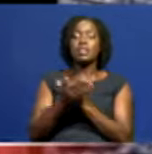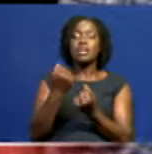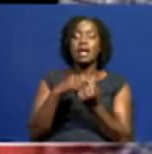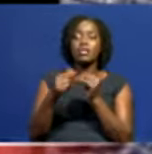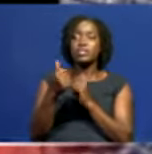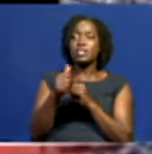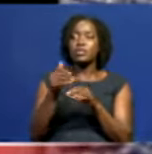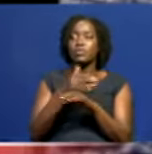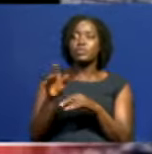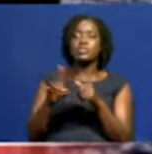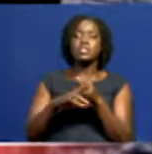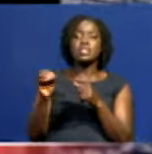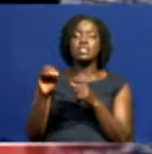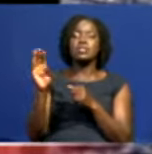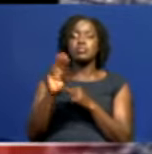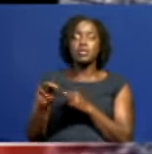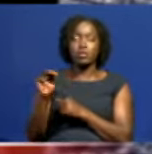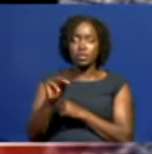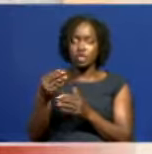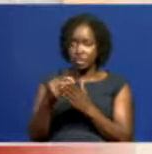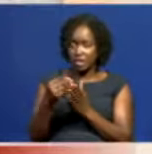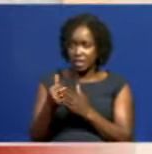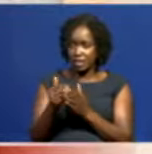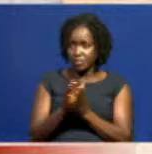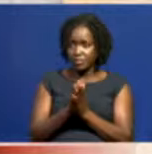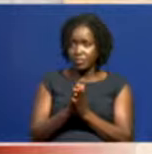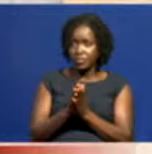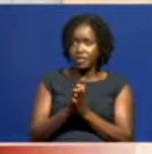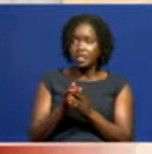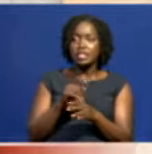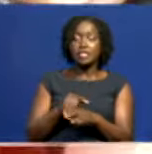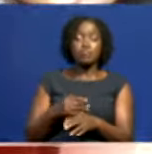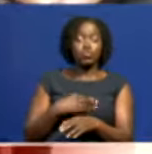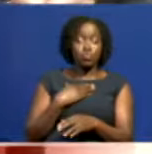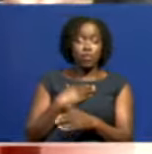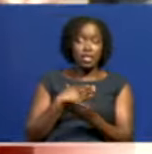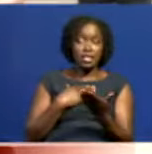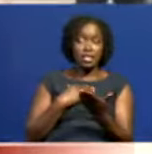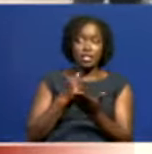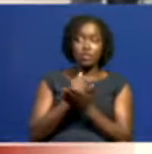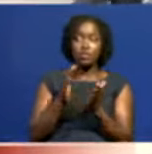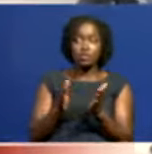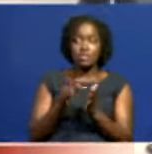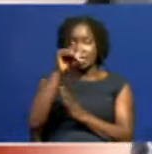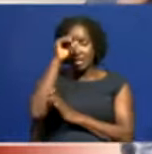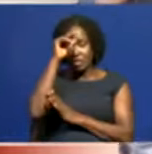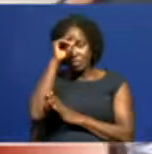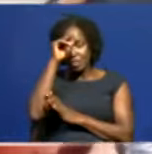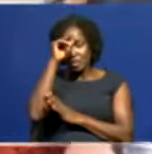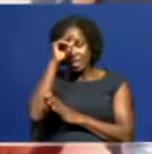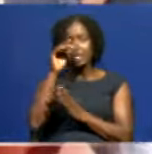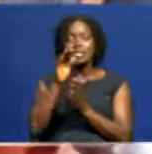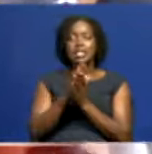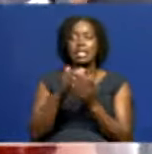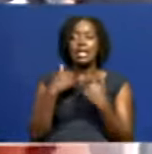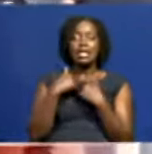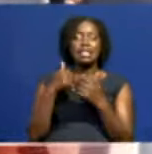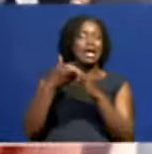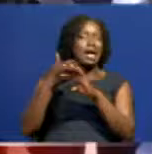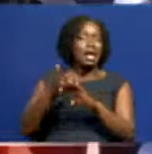we are losing 600 million shillings. Wakati wa ziara hiyo, maafisa wakuu serikalini walikabiliwa na wakati